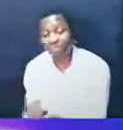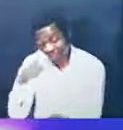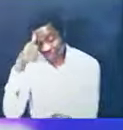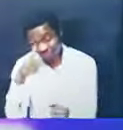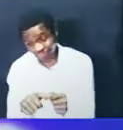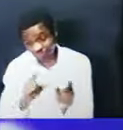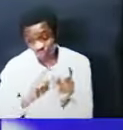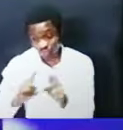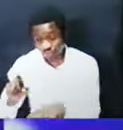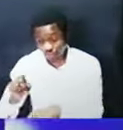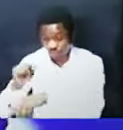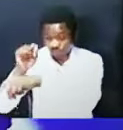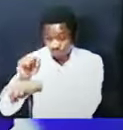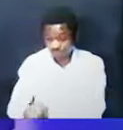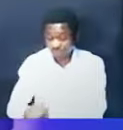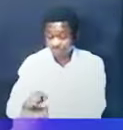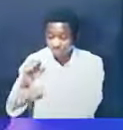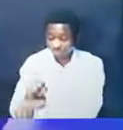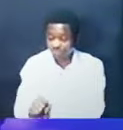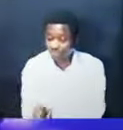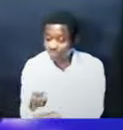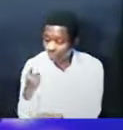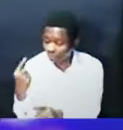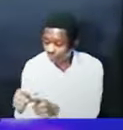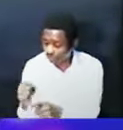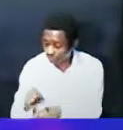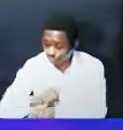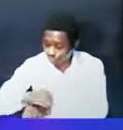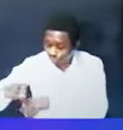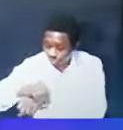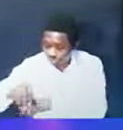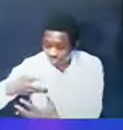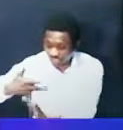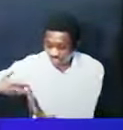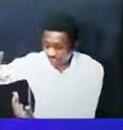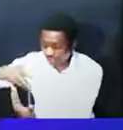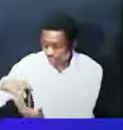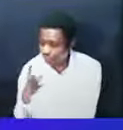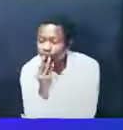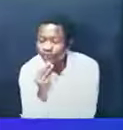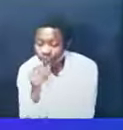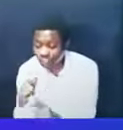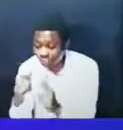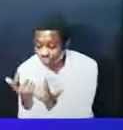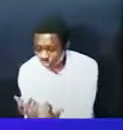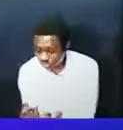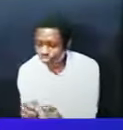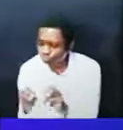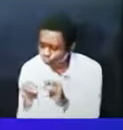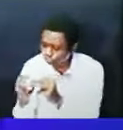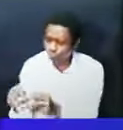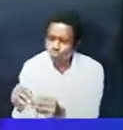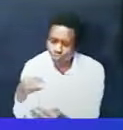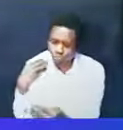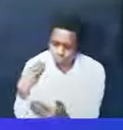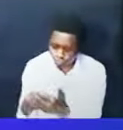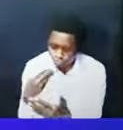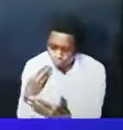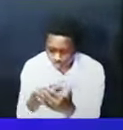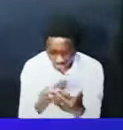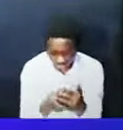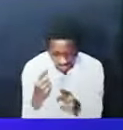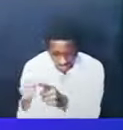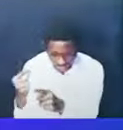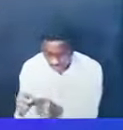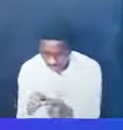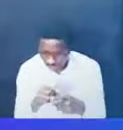the word among the Jews, those Jews who also believe will move on with the word. So like giving them some baton